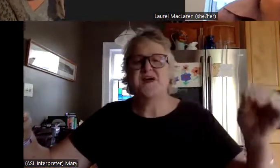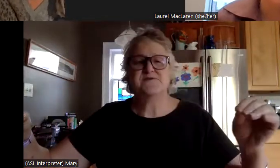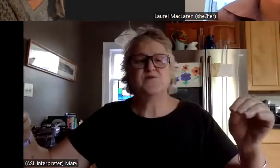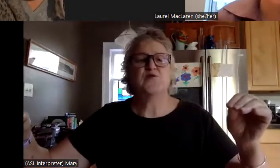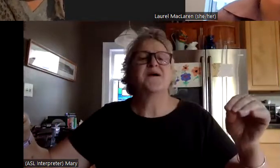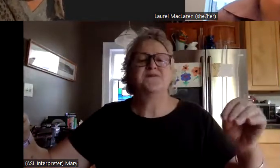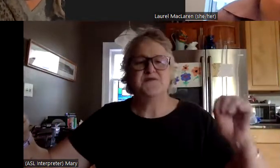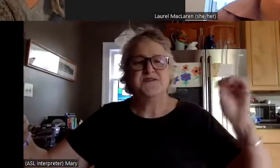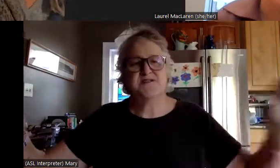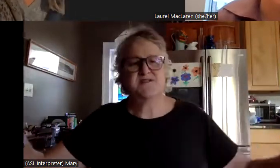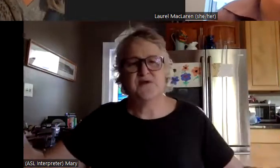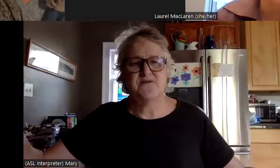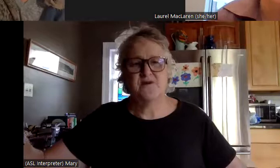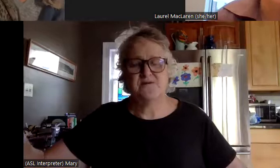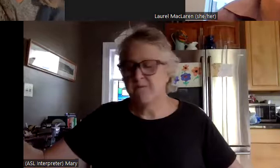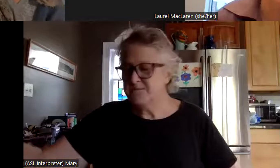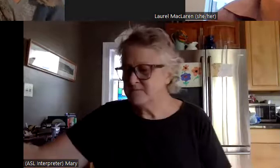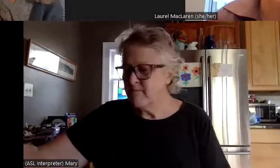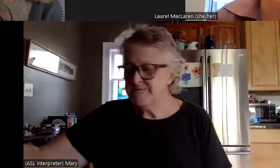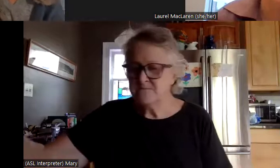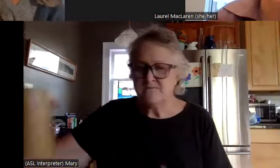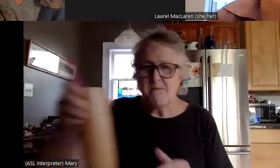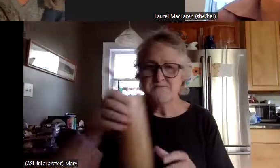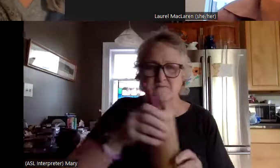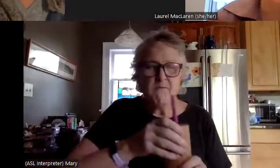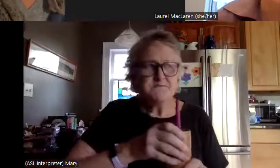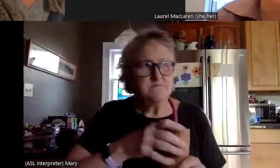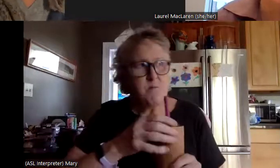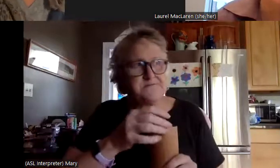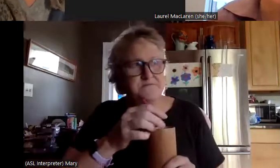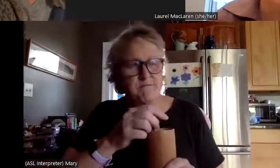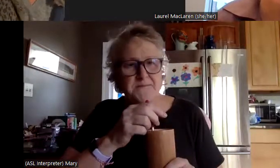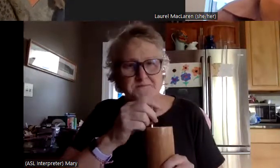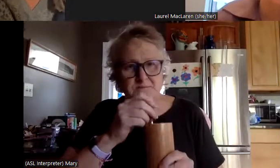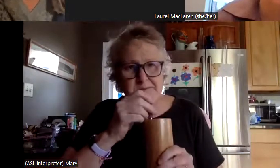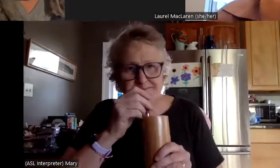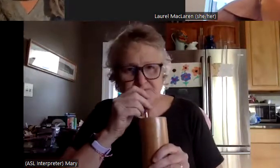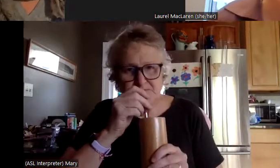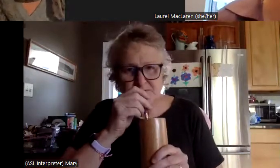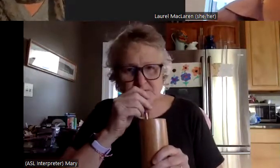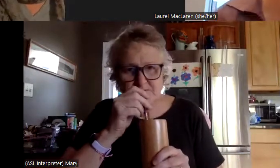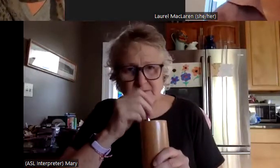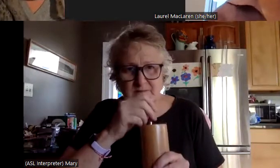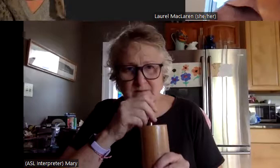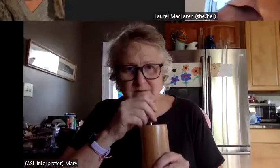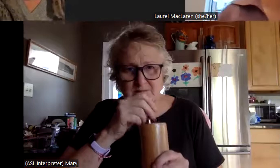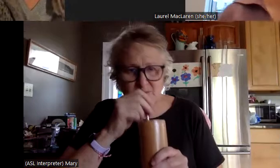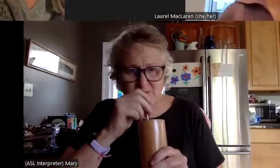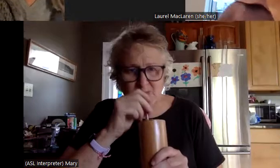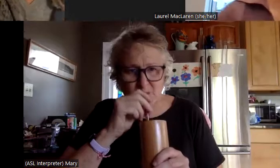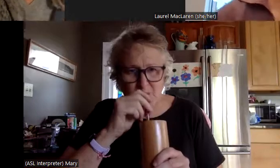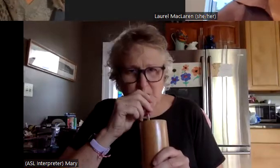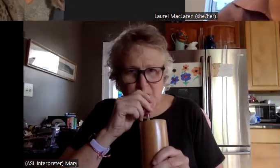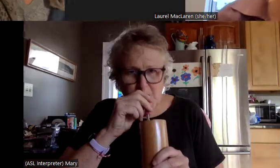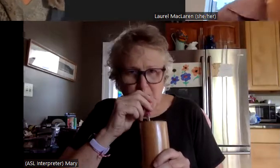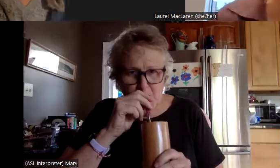5 times more weight than you did as a 12-year-old. Yeah, exactly. I don't know. I think I weighed the same, but I don't know. I mean, it's just the way